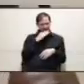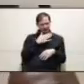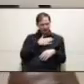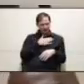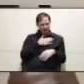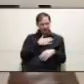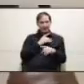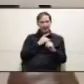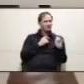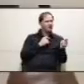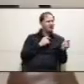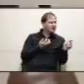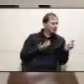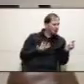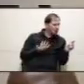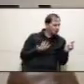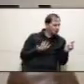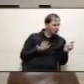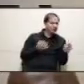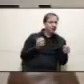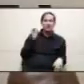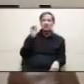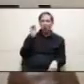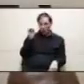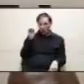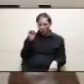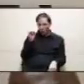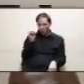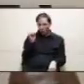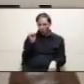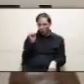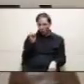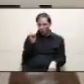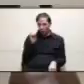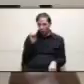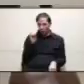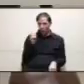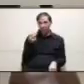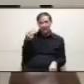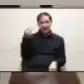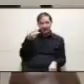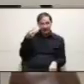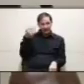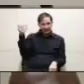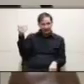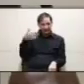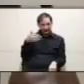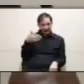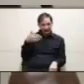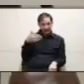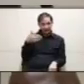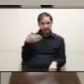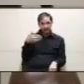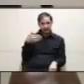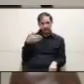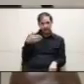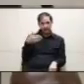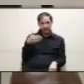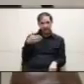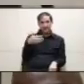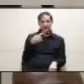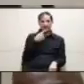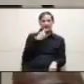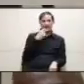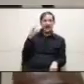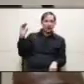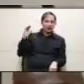much? The expenditure is zero. On the second slide. So on the first slide, they say the allocation is 7 point